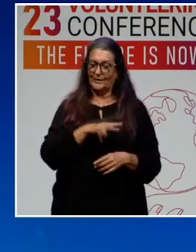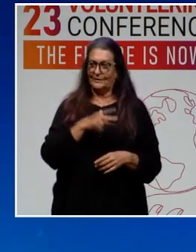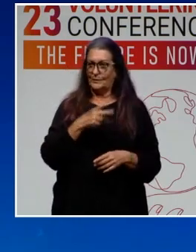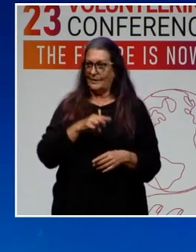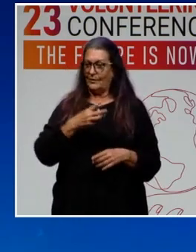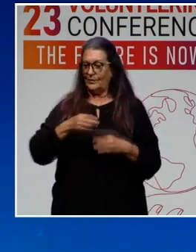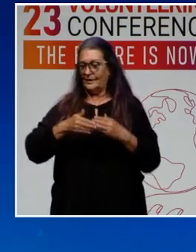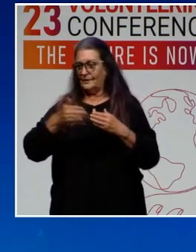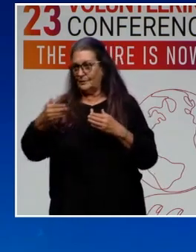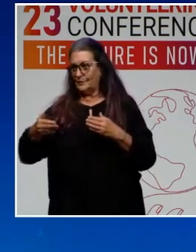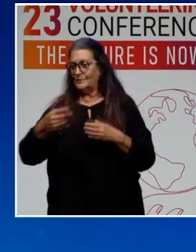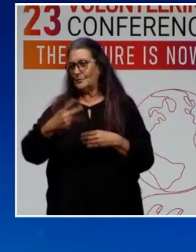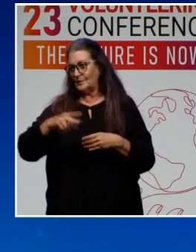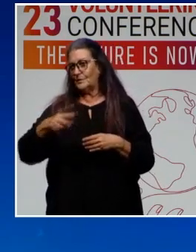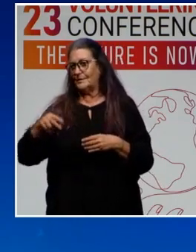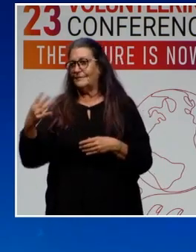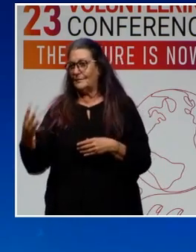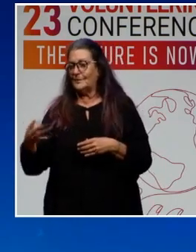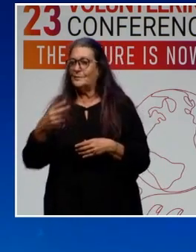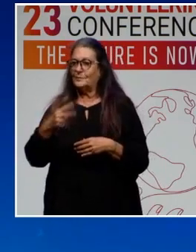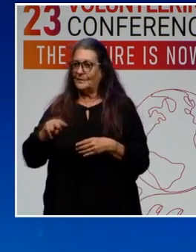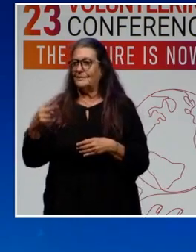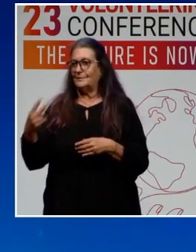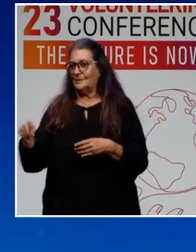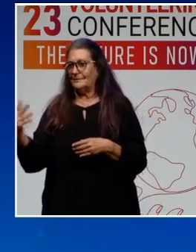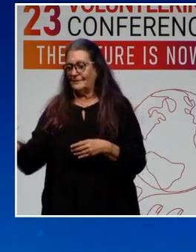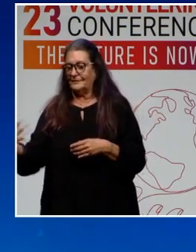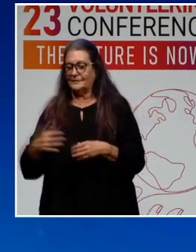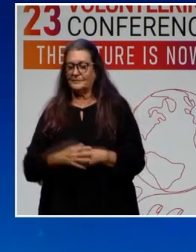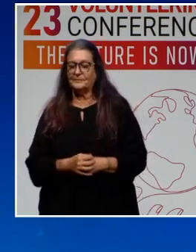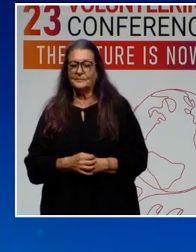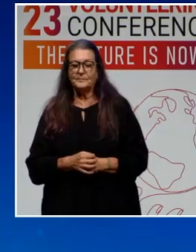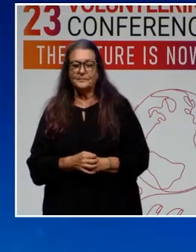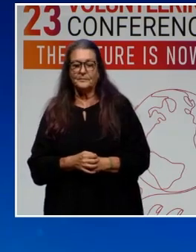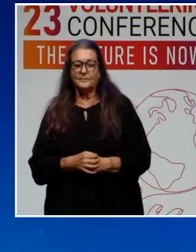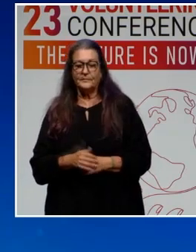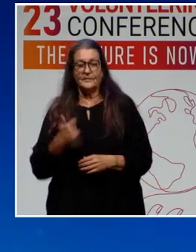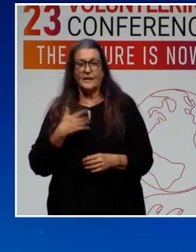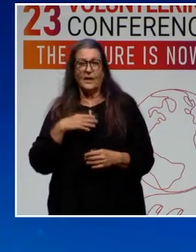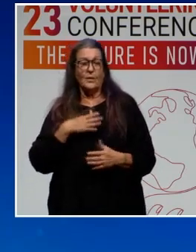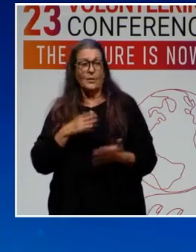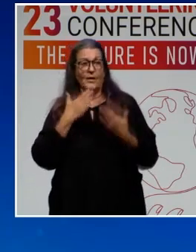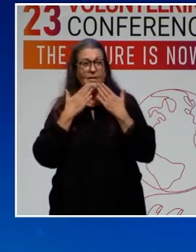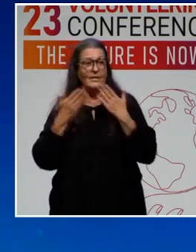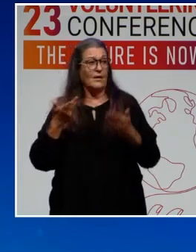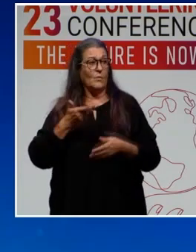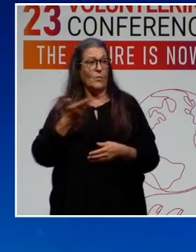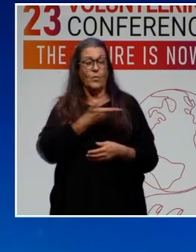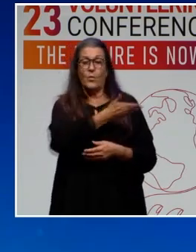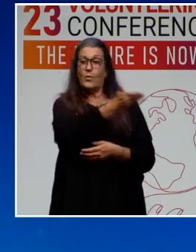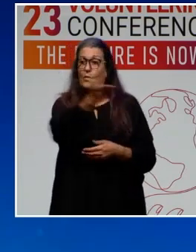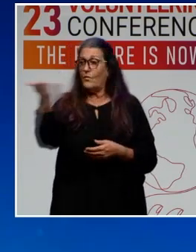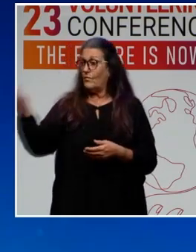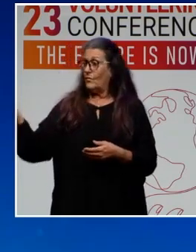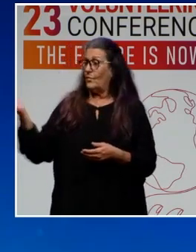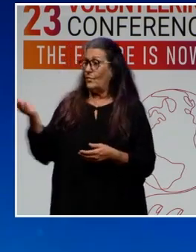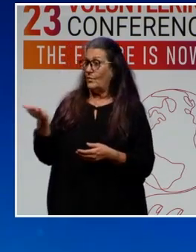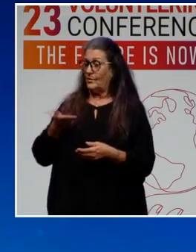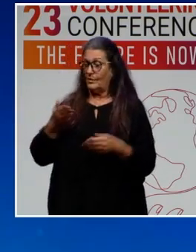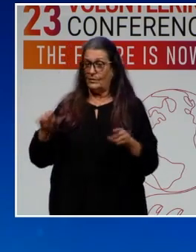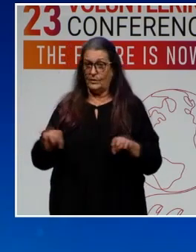volunteering ecosystem. I want to thank Volunteering Australia for its support to deliver the National Volunteering